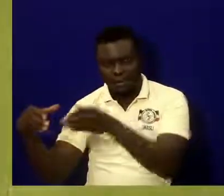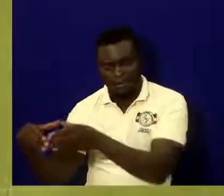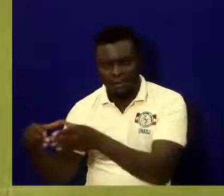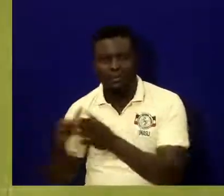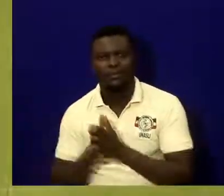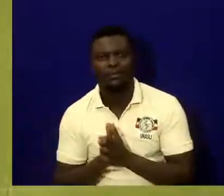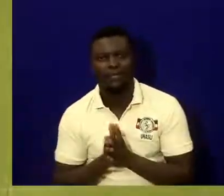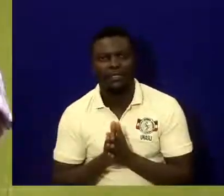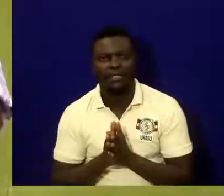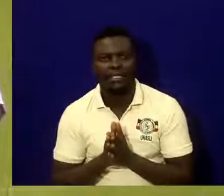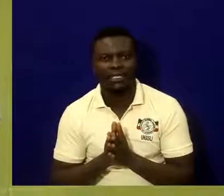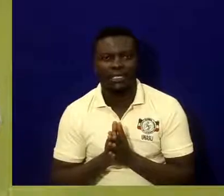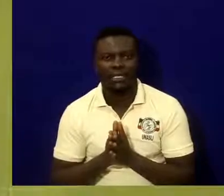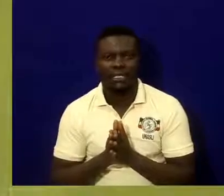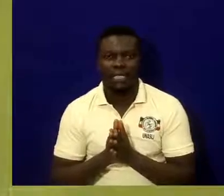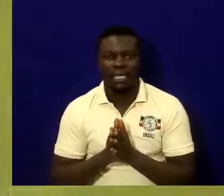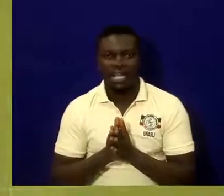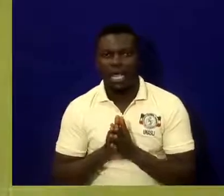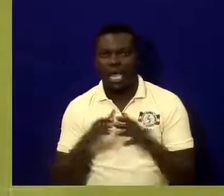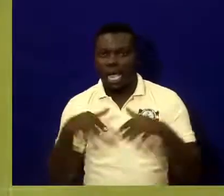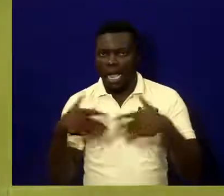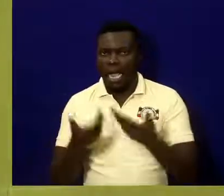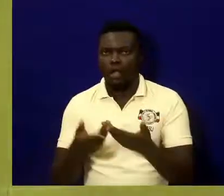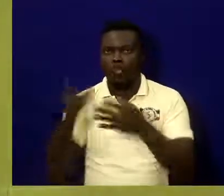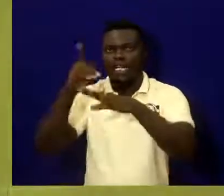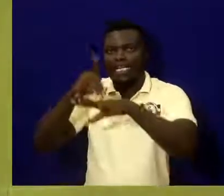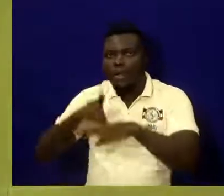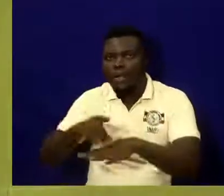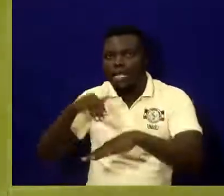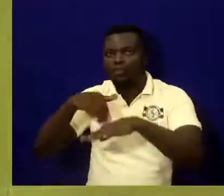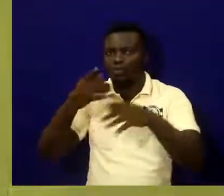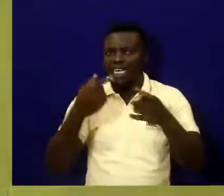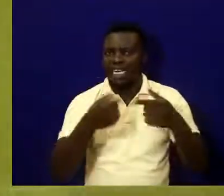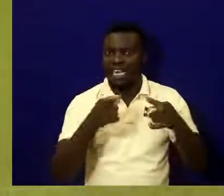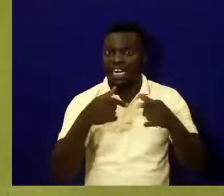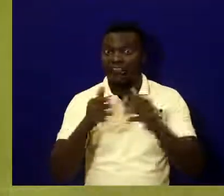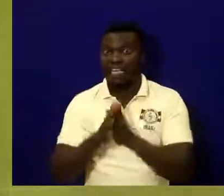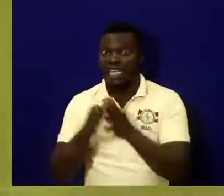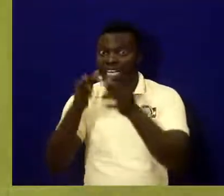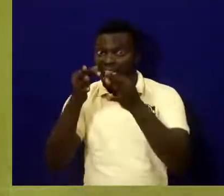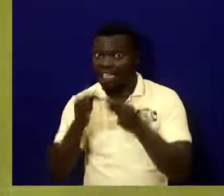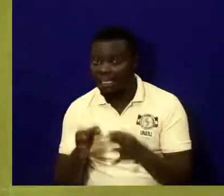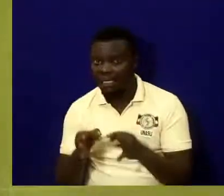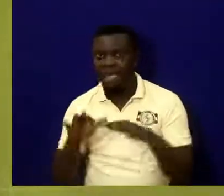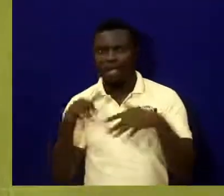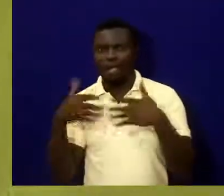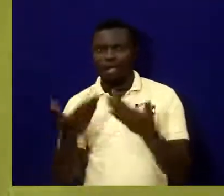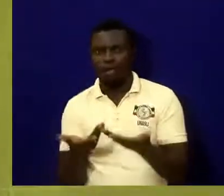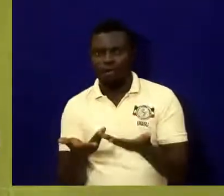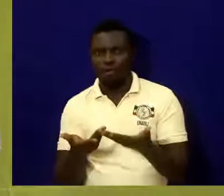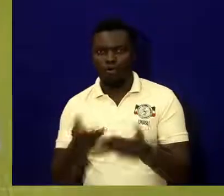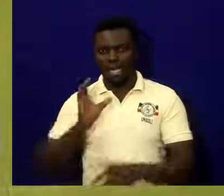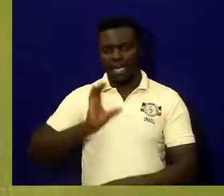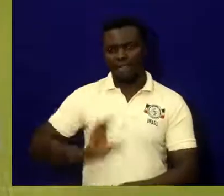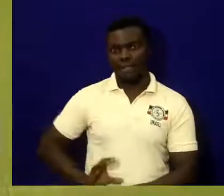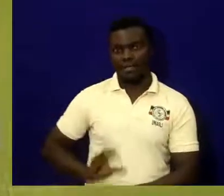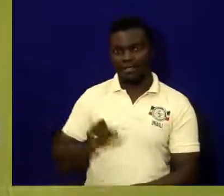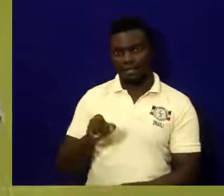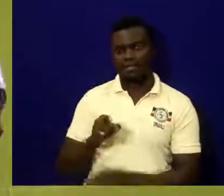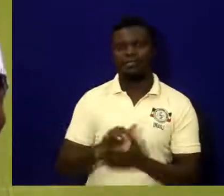together. In other words, we are depending on certain features or